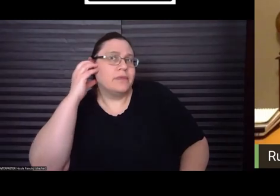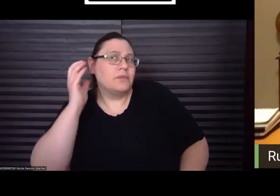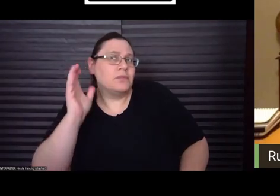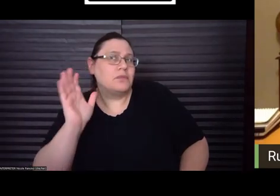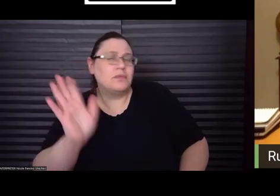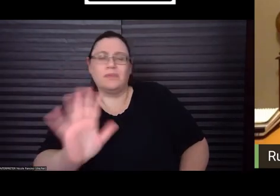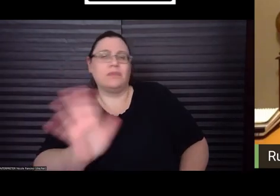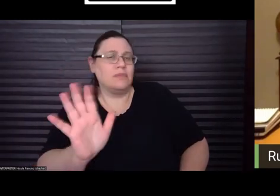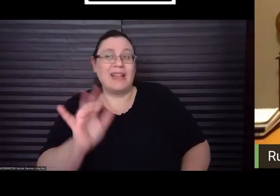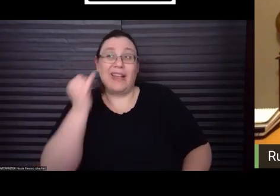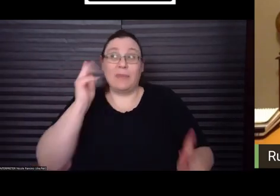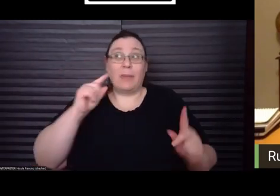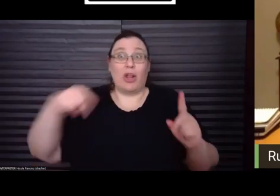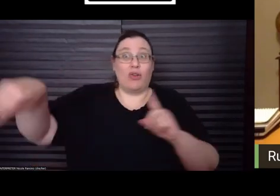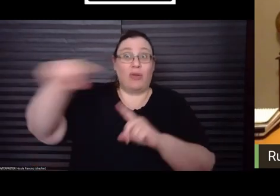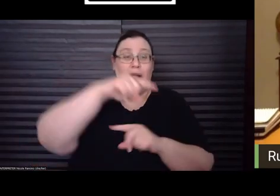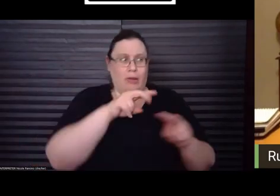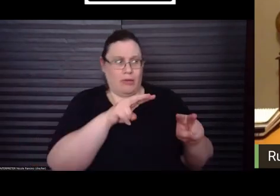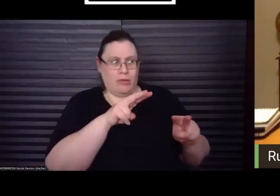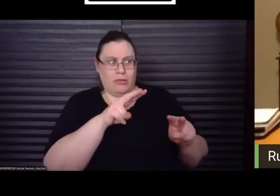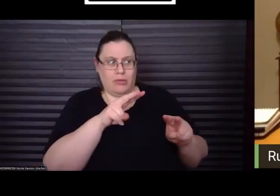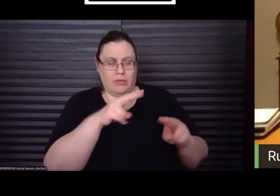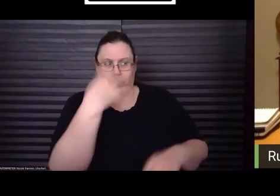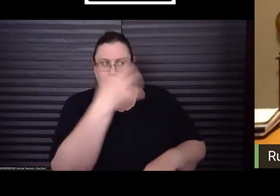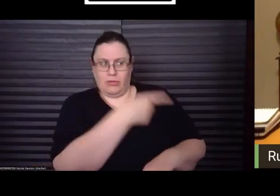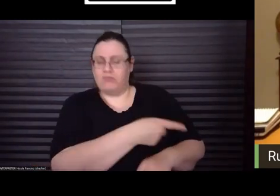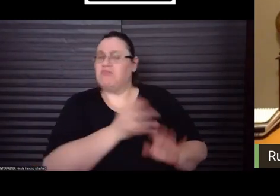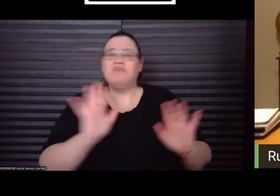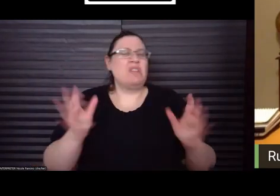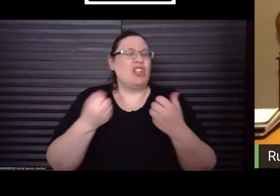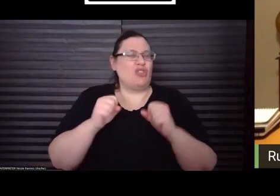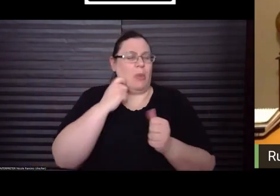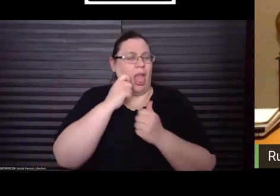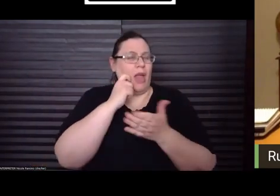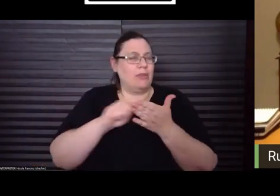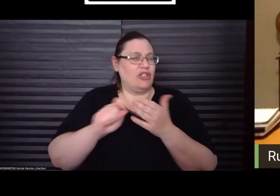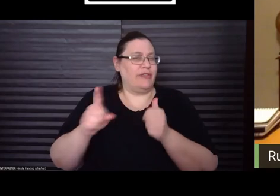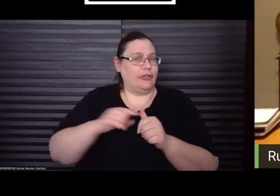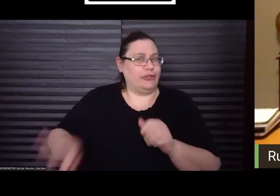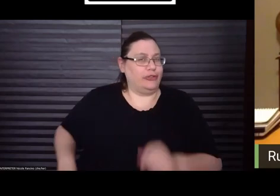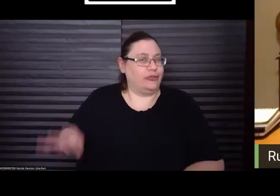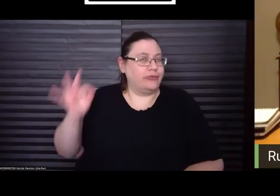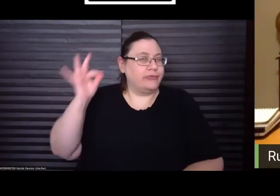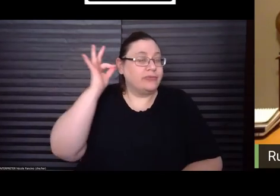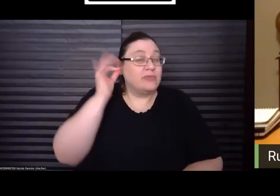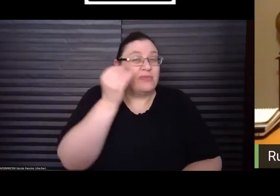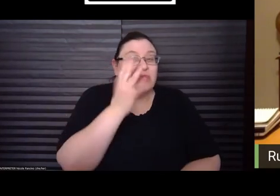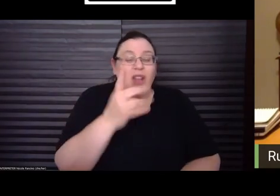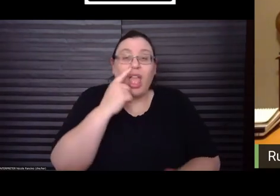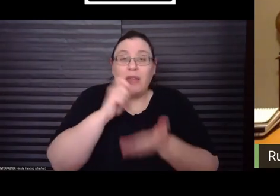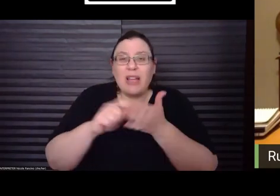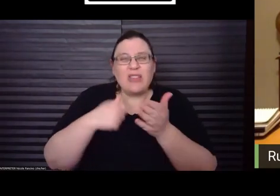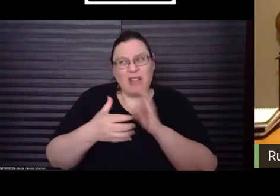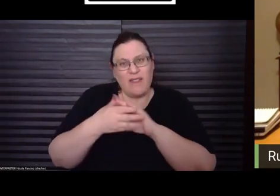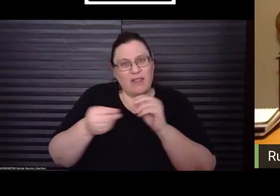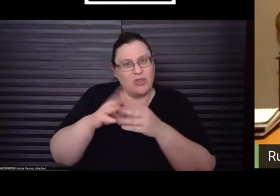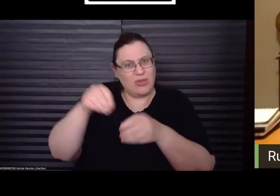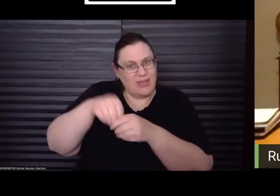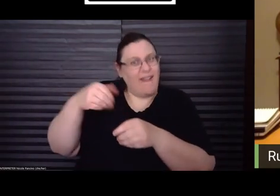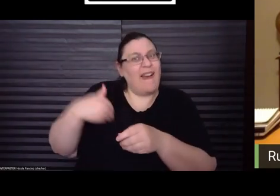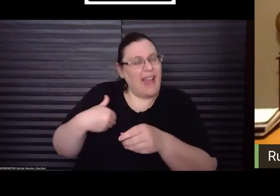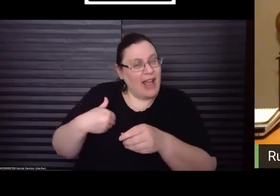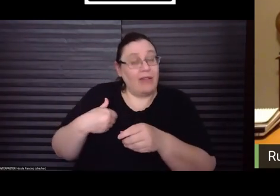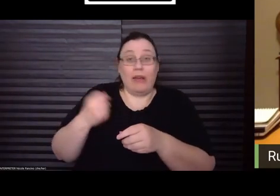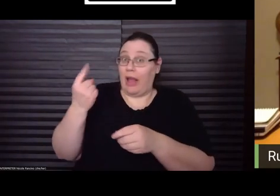No, wait, if there are people around, they'll think you're mad, so try it with the pencil first. Pencils have stories inside